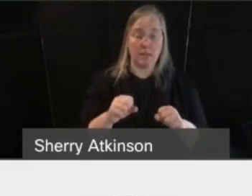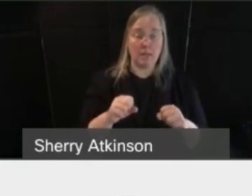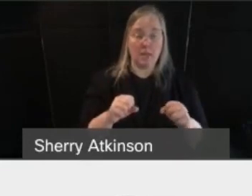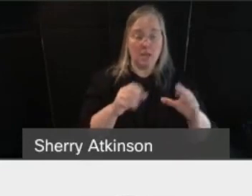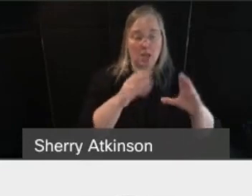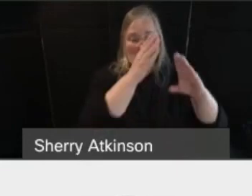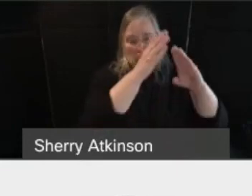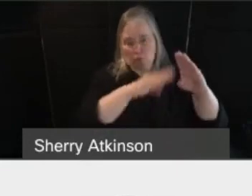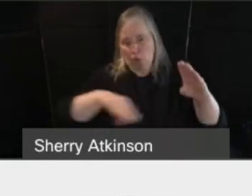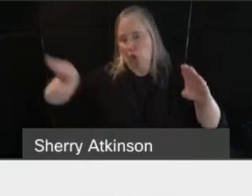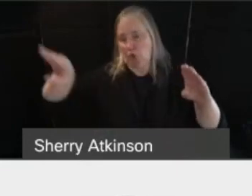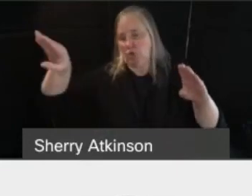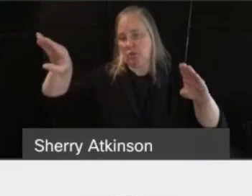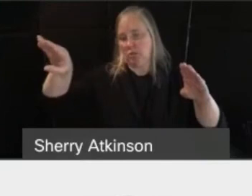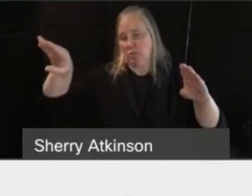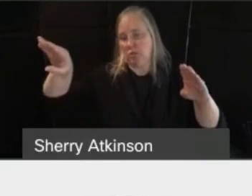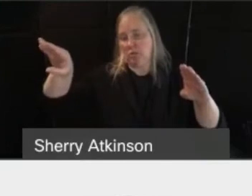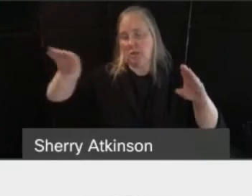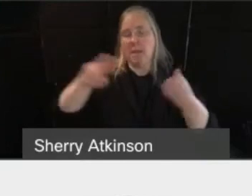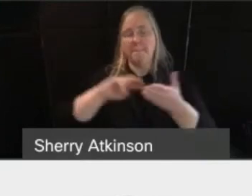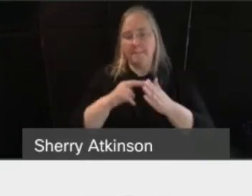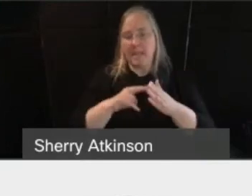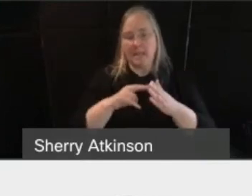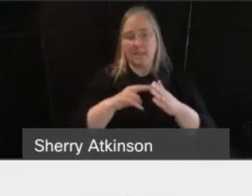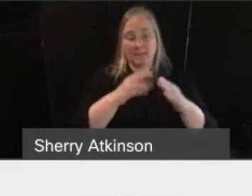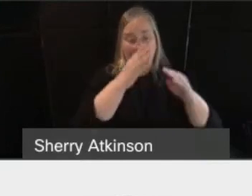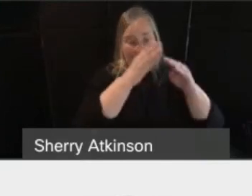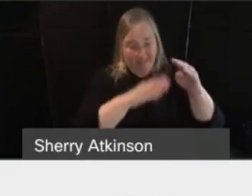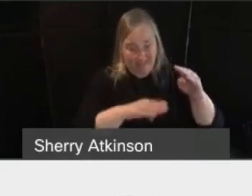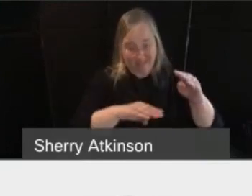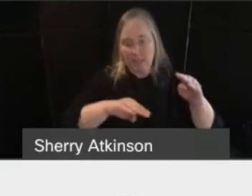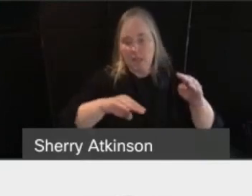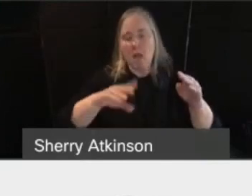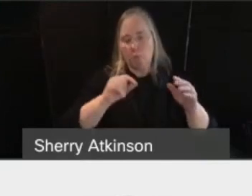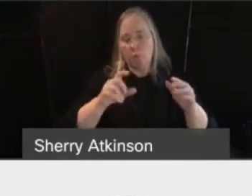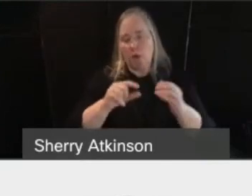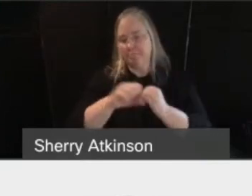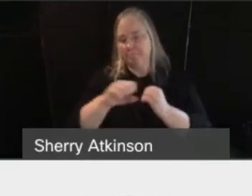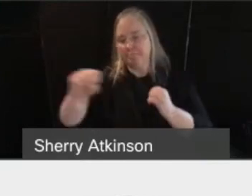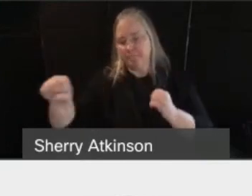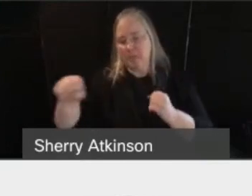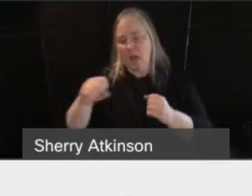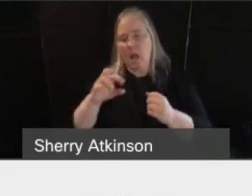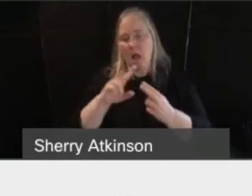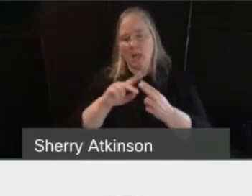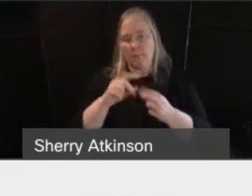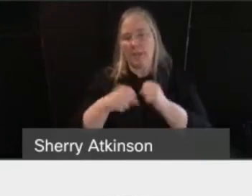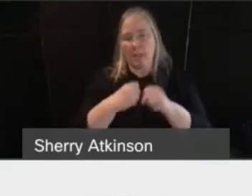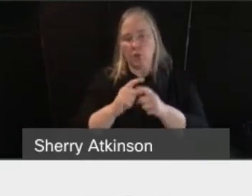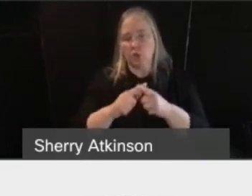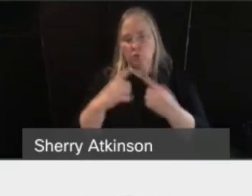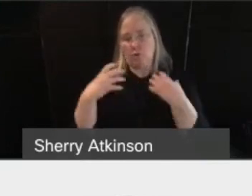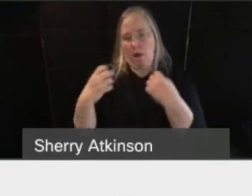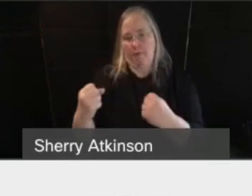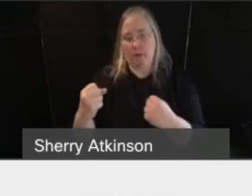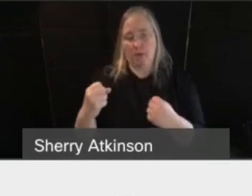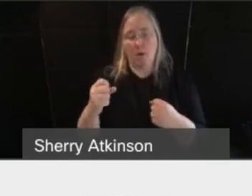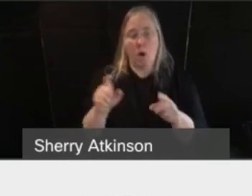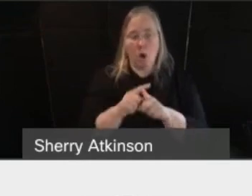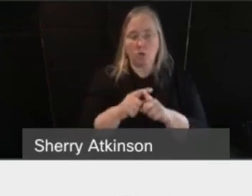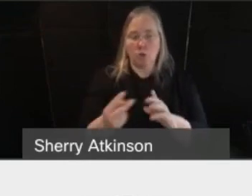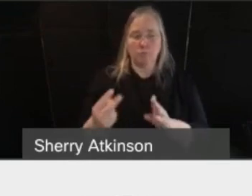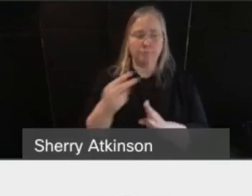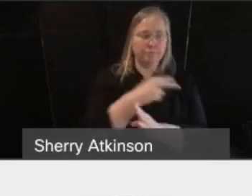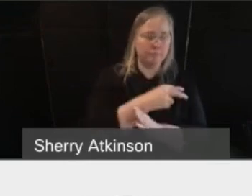meaning it take at least a couple years, at least for job market to recover. And also historically, when I look at the